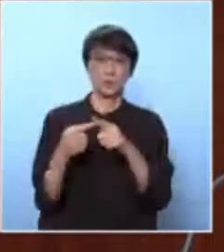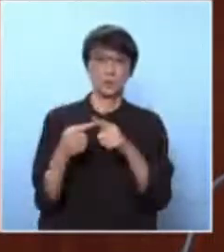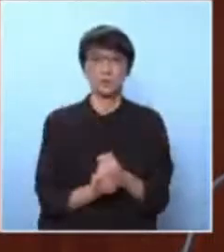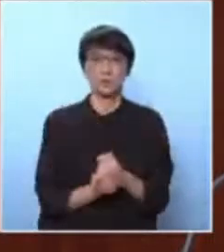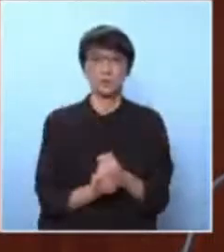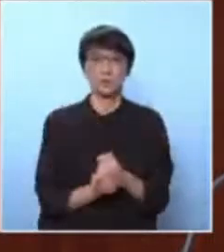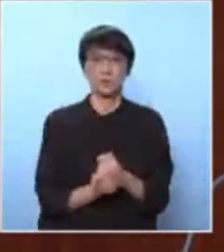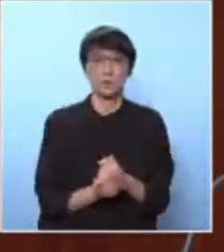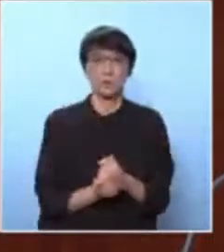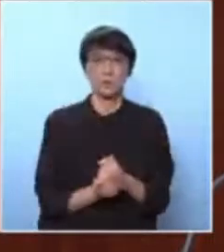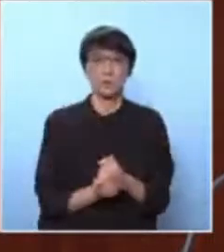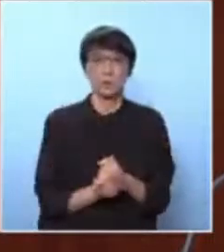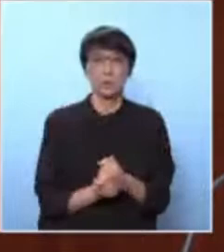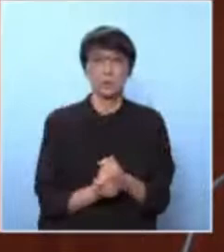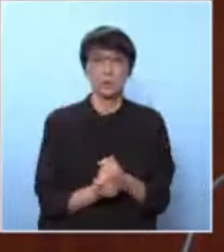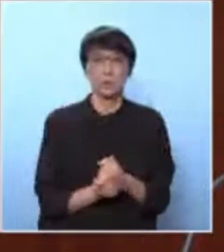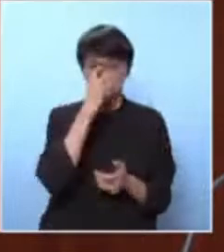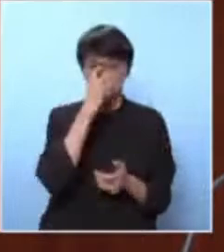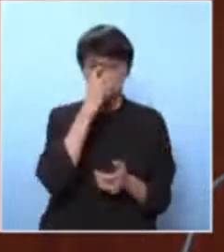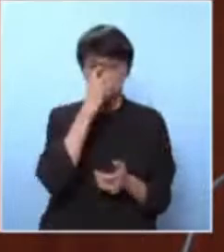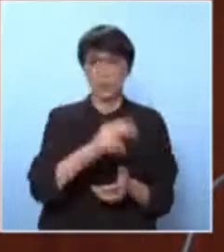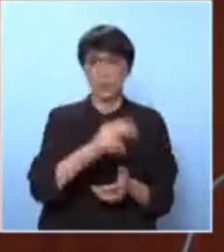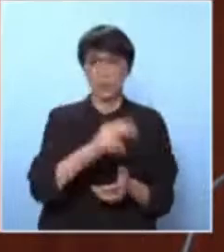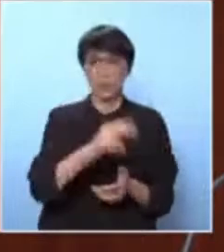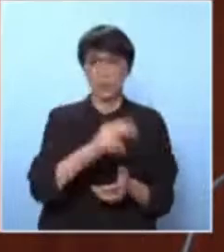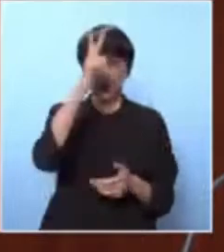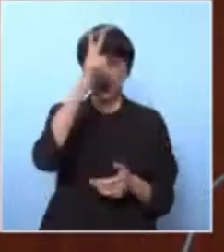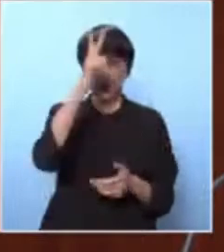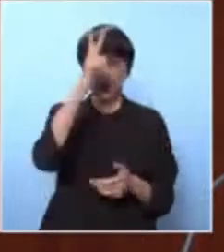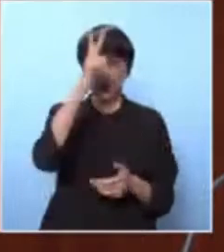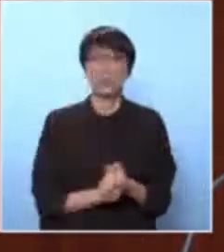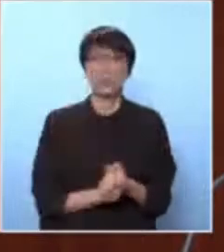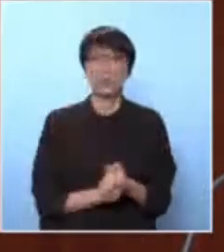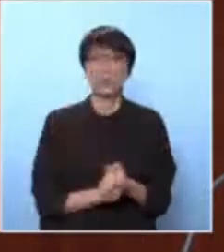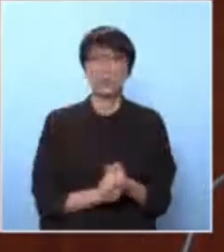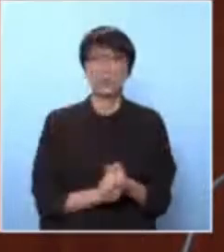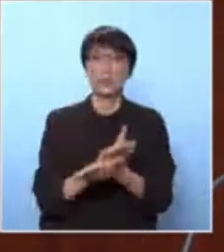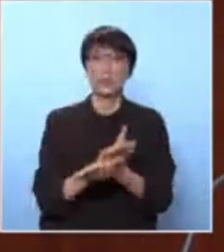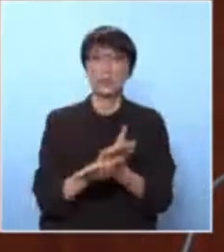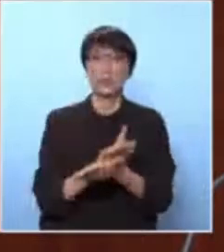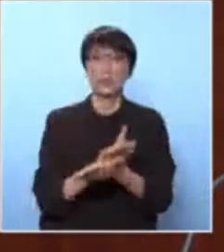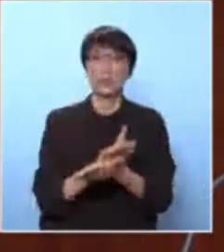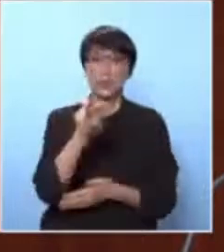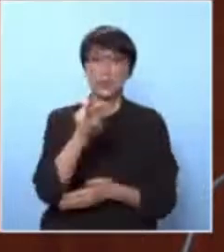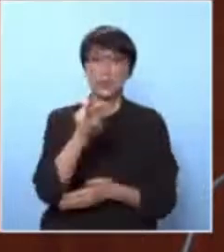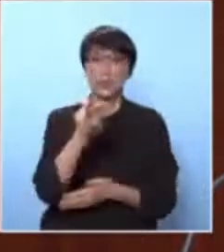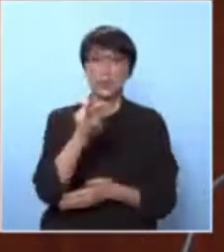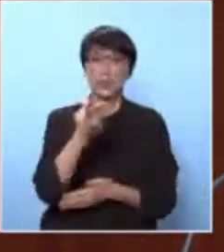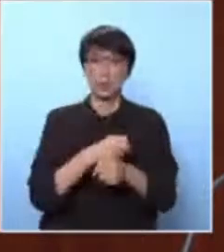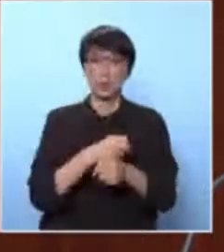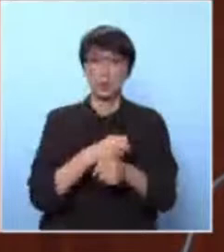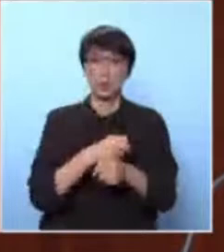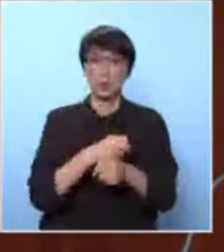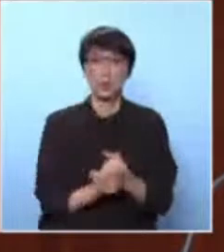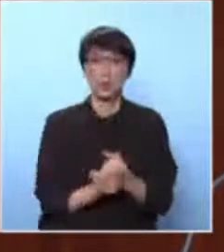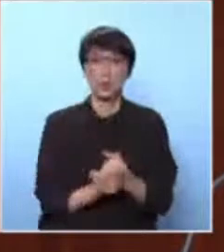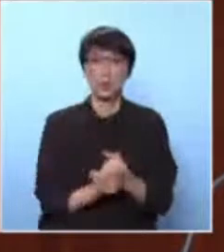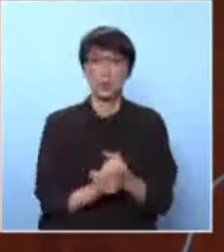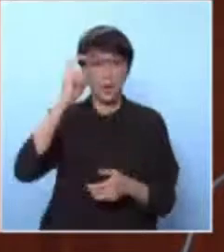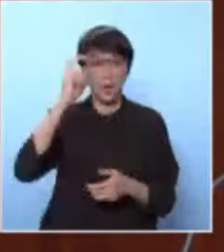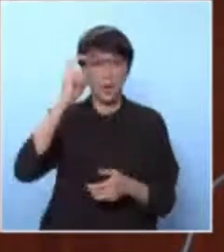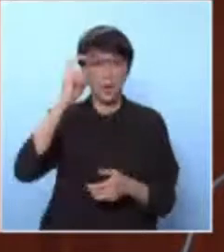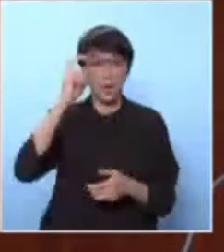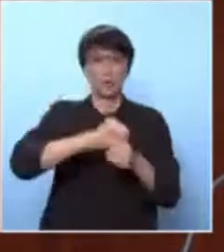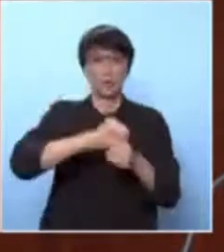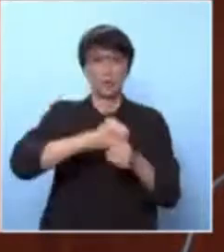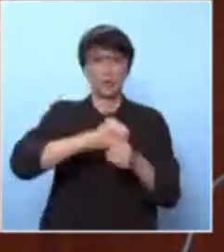We will review the effectiveness 1 year after operation and consider extending the pilot program to other communities with